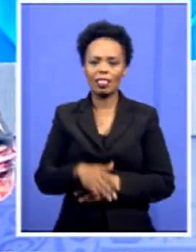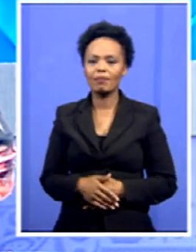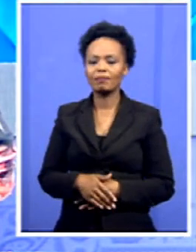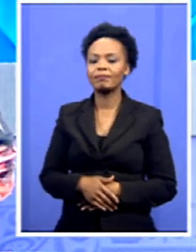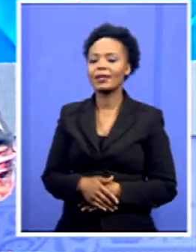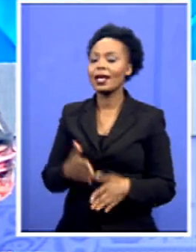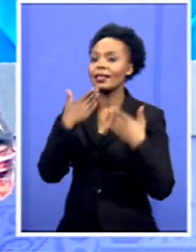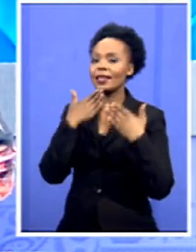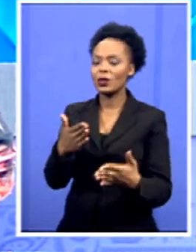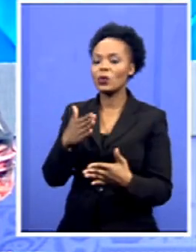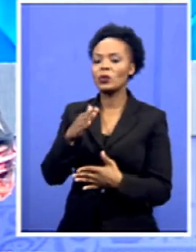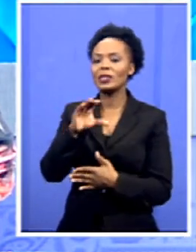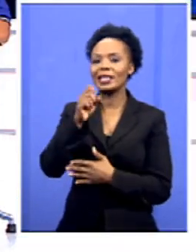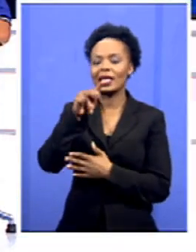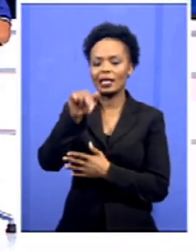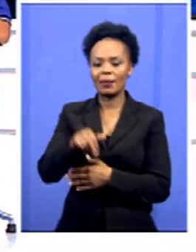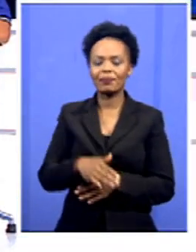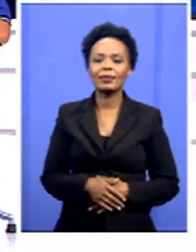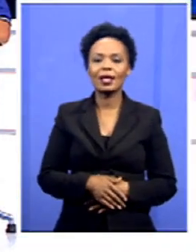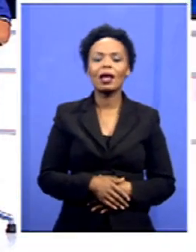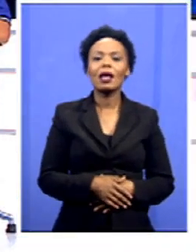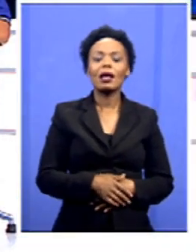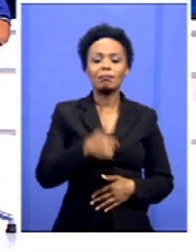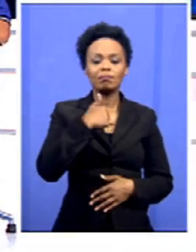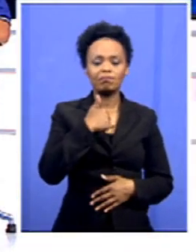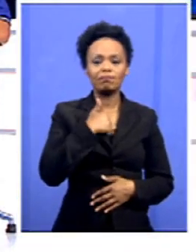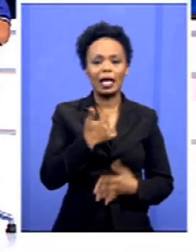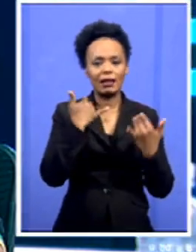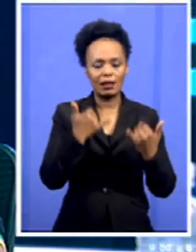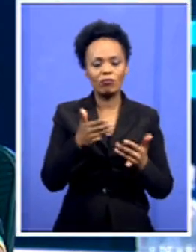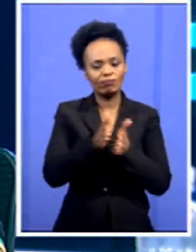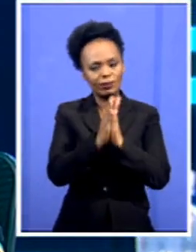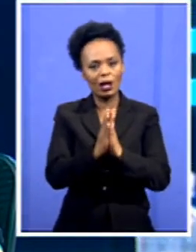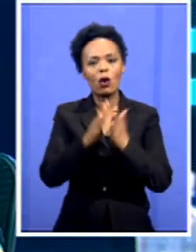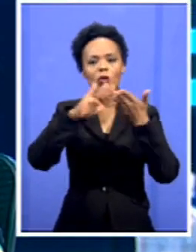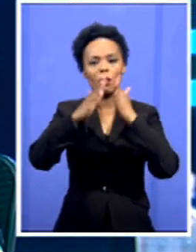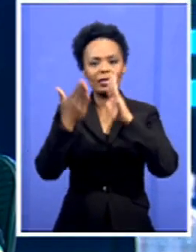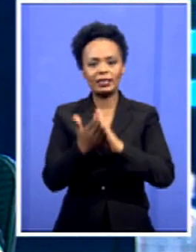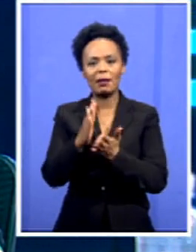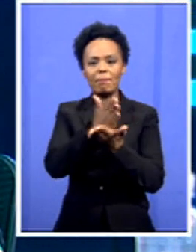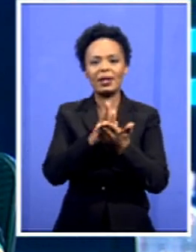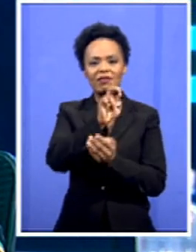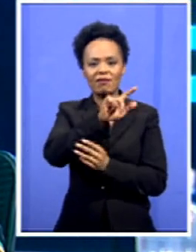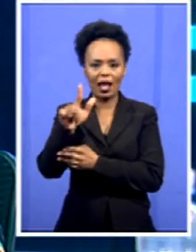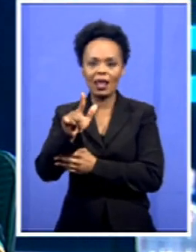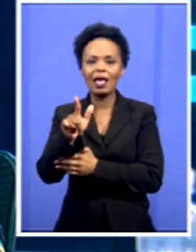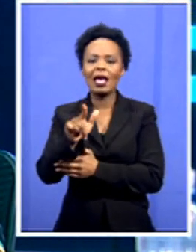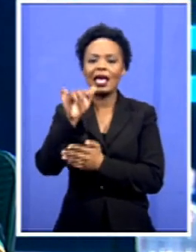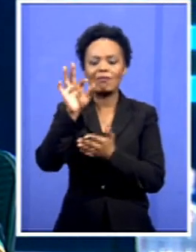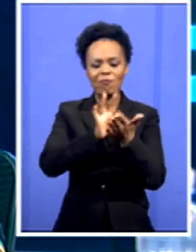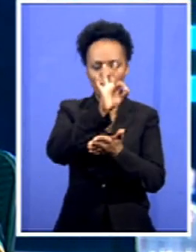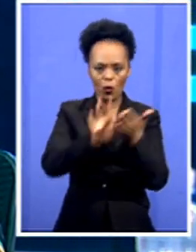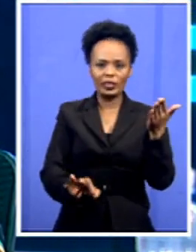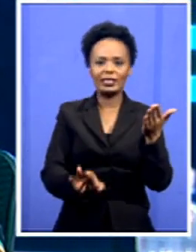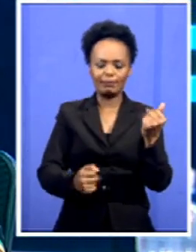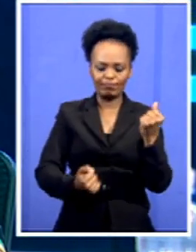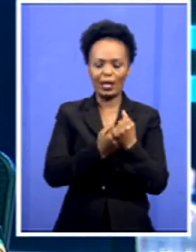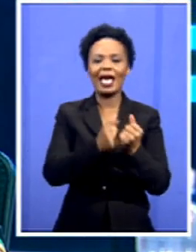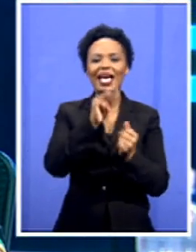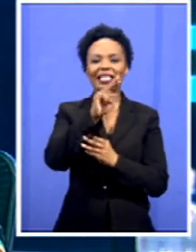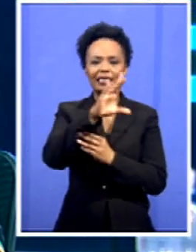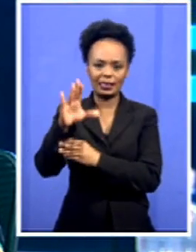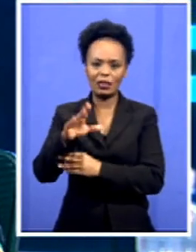Thank you, Sakina. For me, I would ask that the community of Midva, that they must vote for the ANC. The